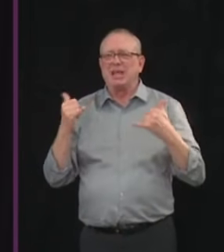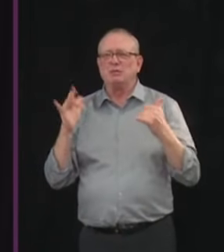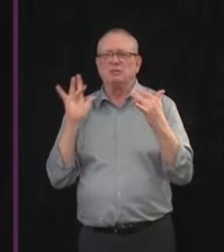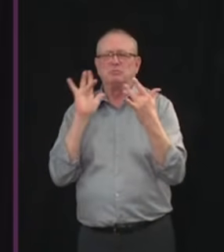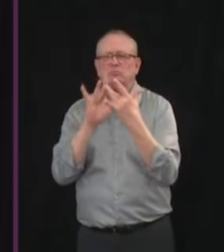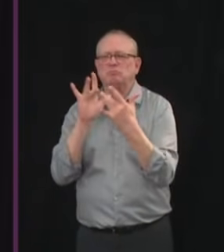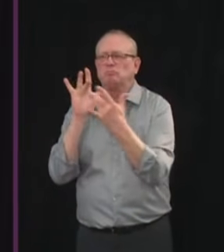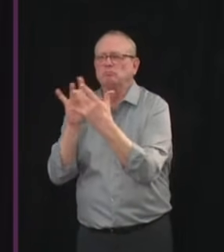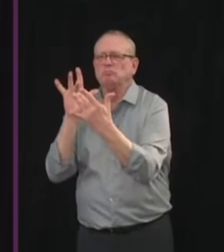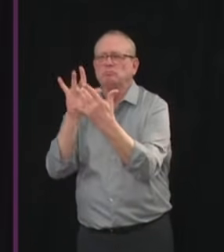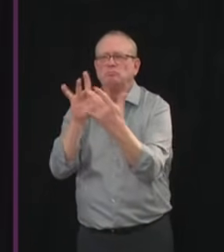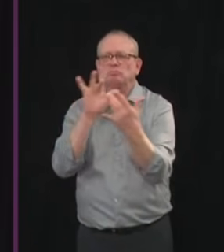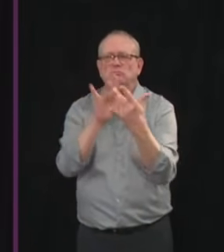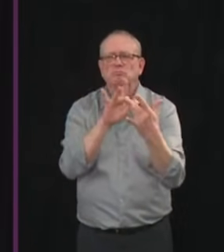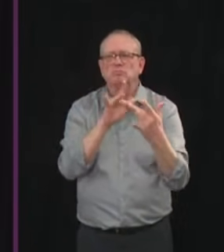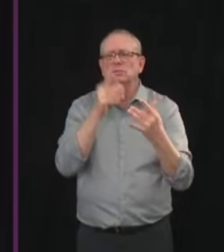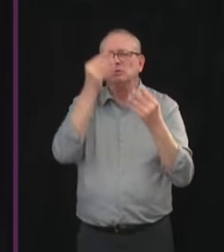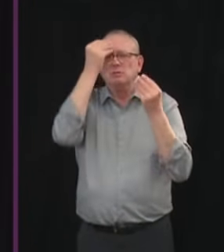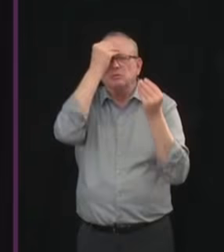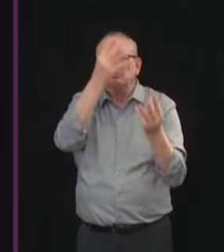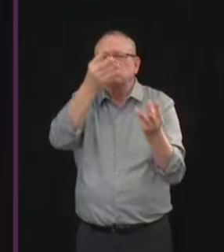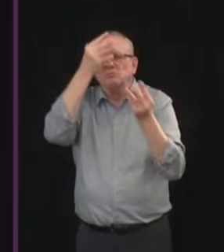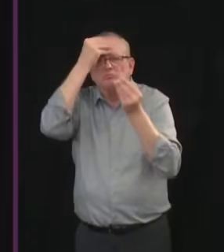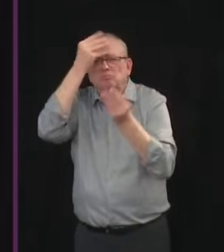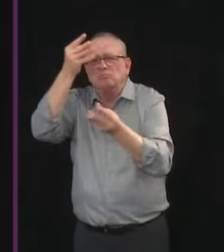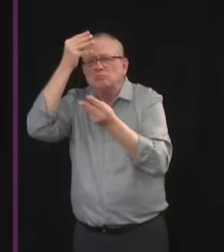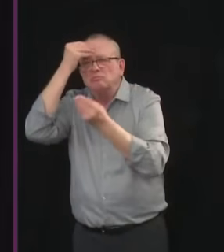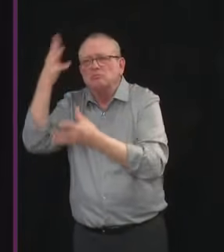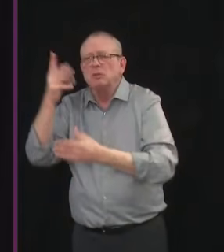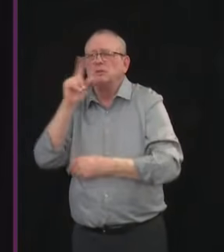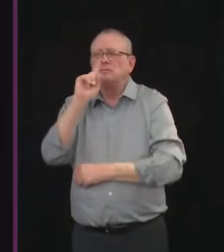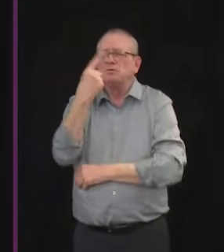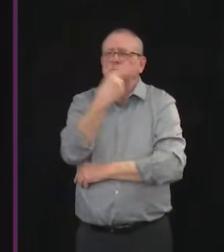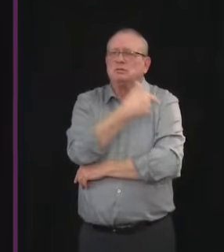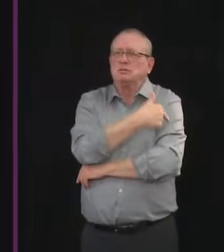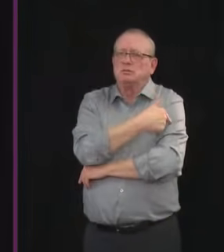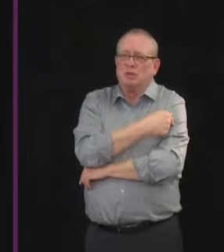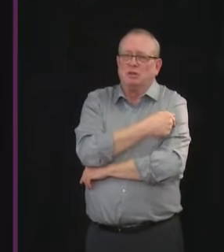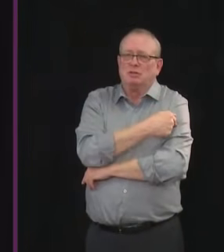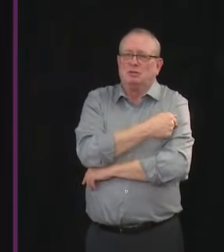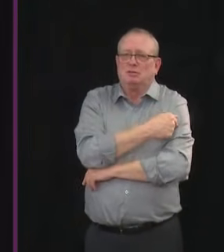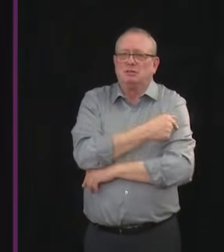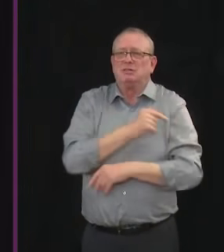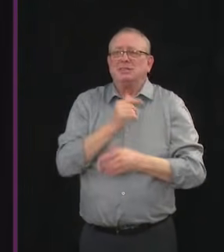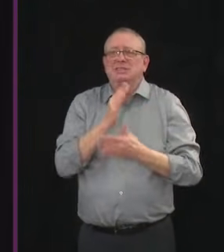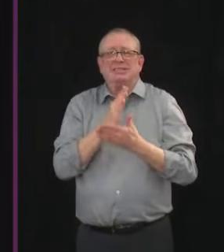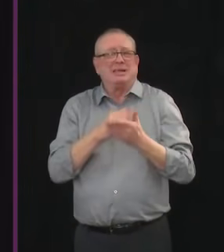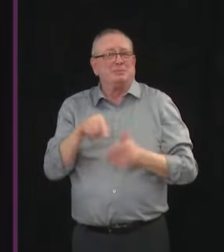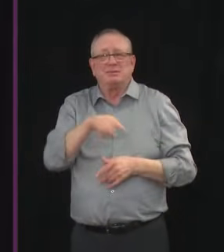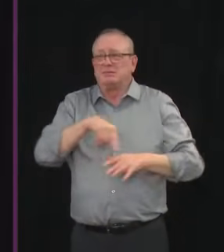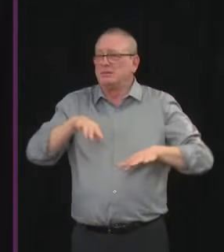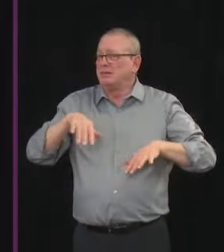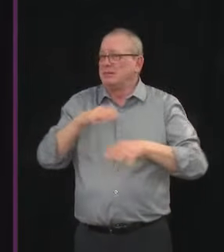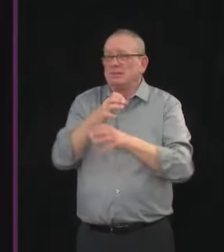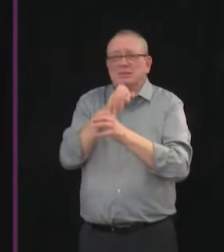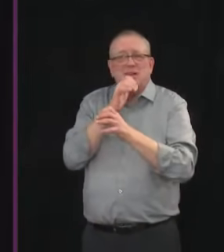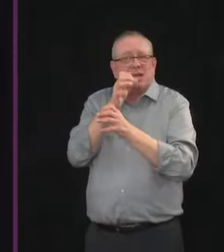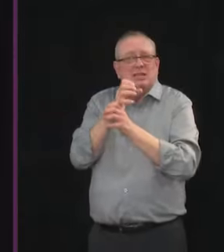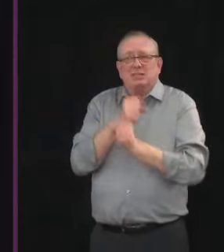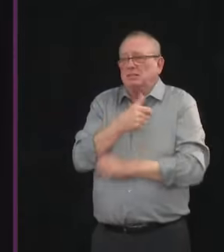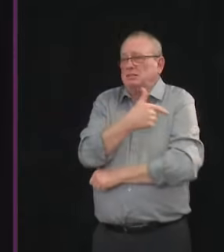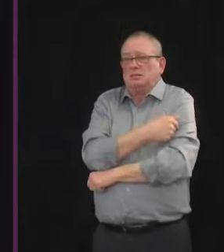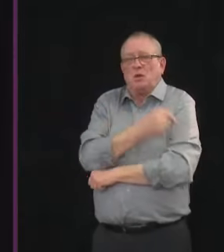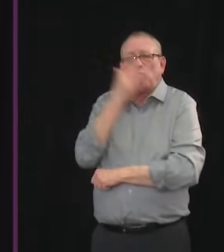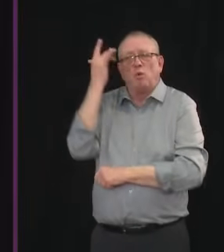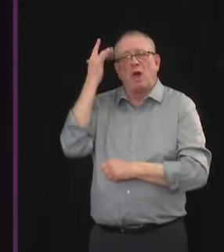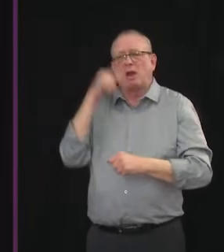enough to receive the first dose immunization when they first visited. I know that many other seniors would benefit tremendously from